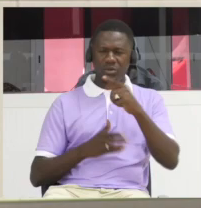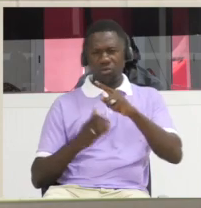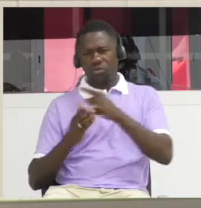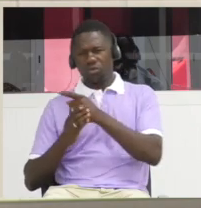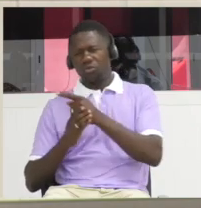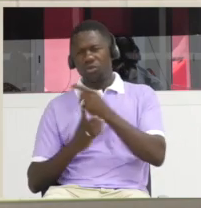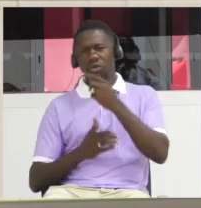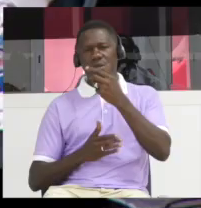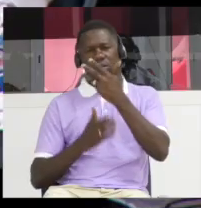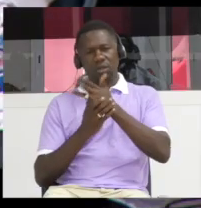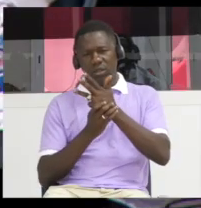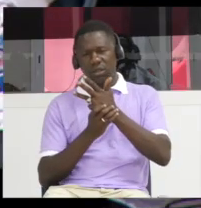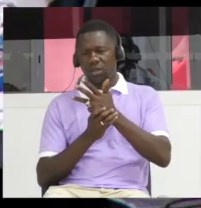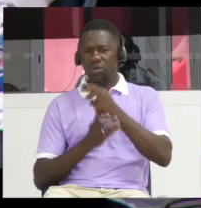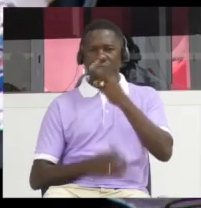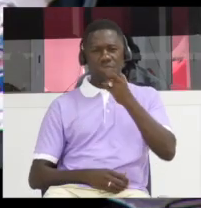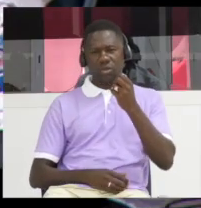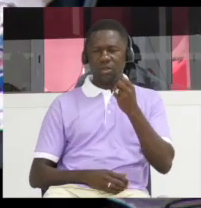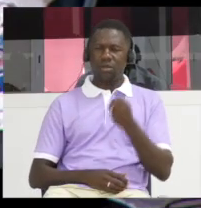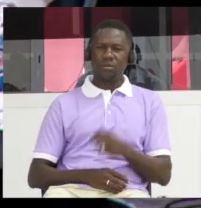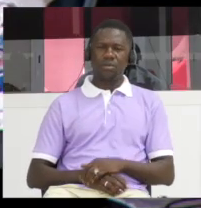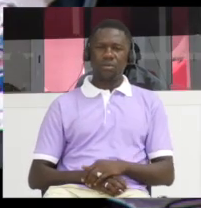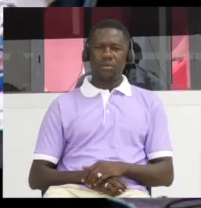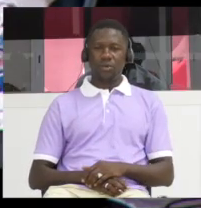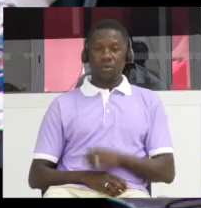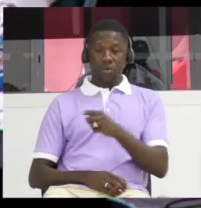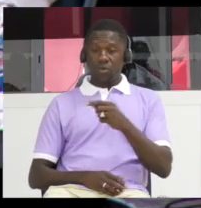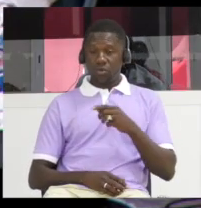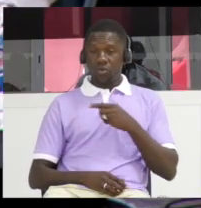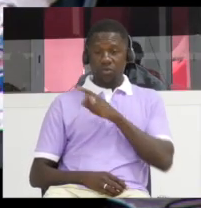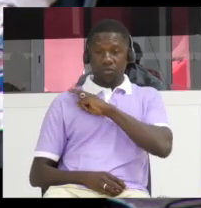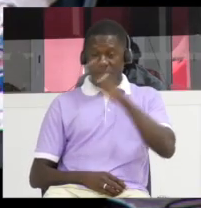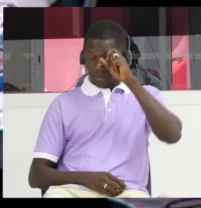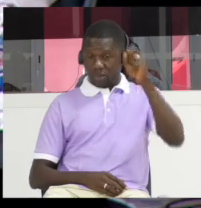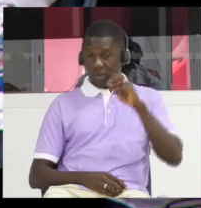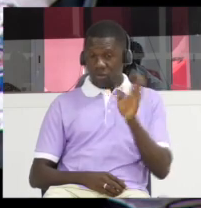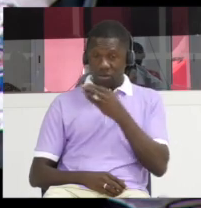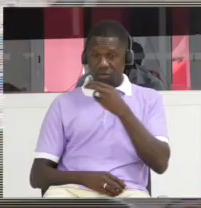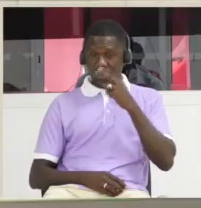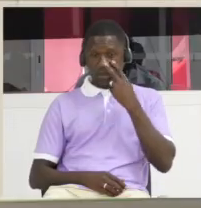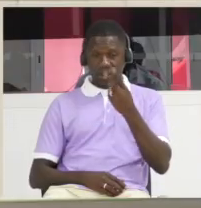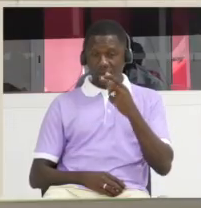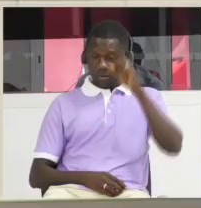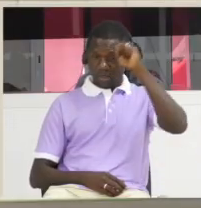Do you know whether he went to see the president yes. at all? Yeah, he went to see the president and came back